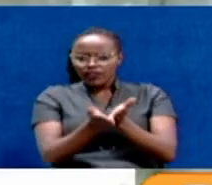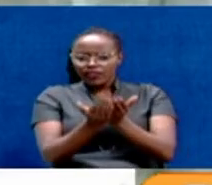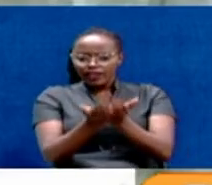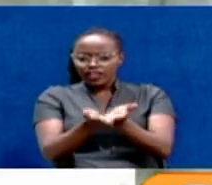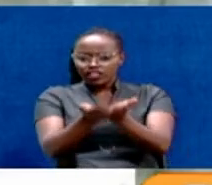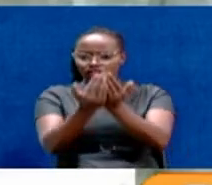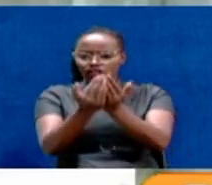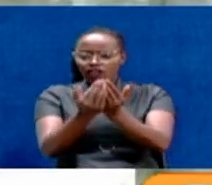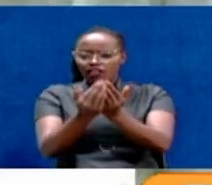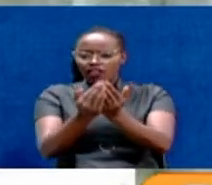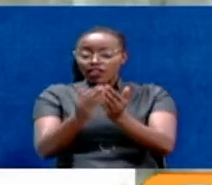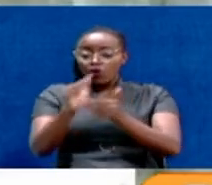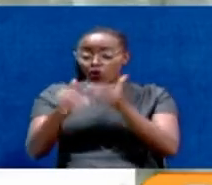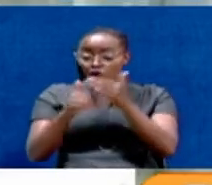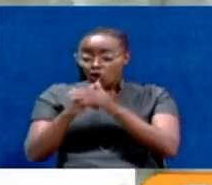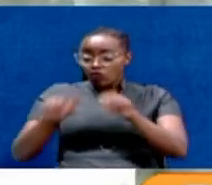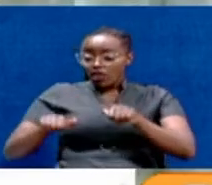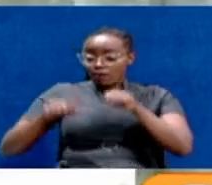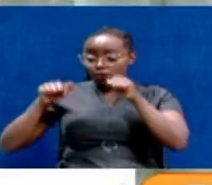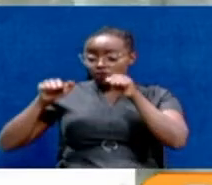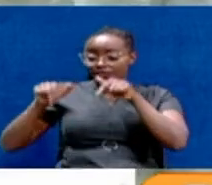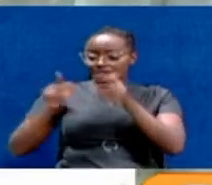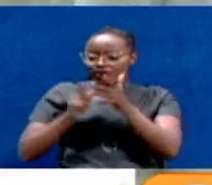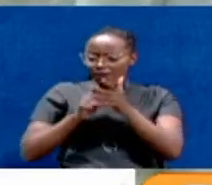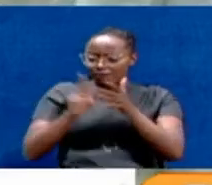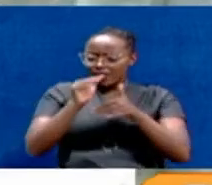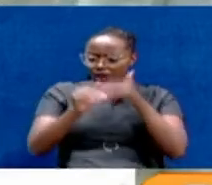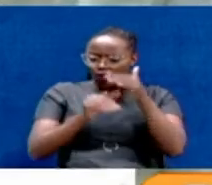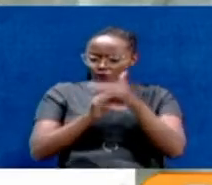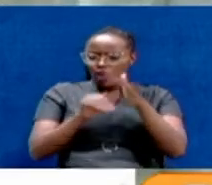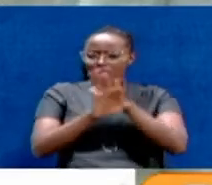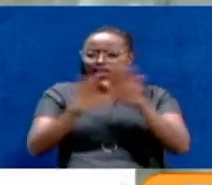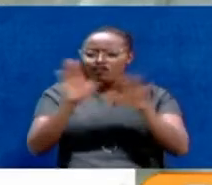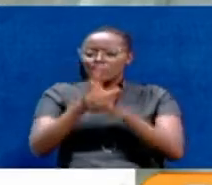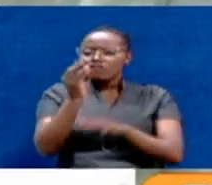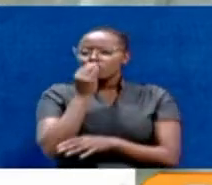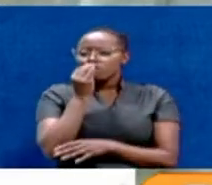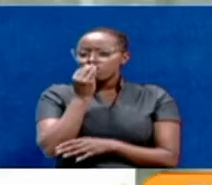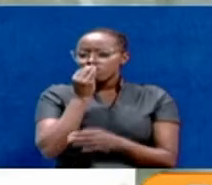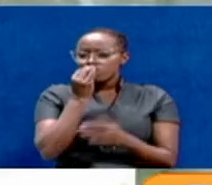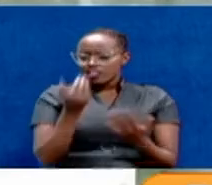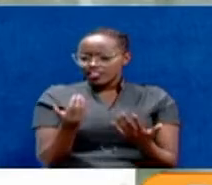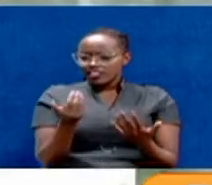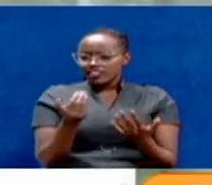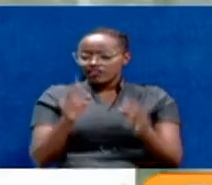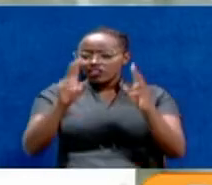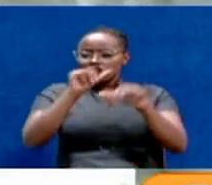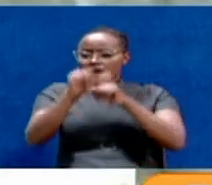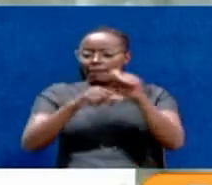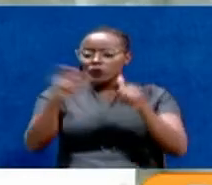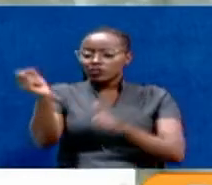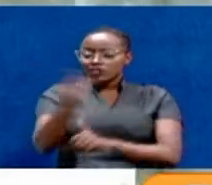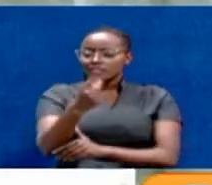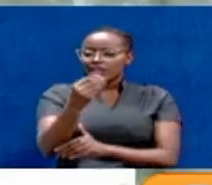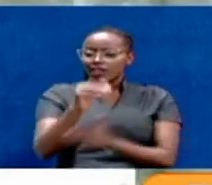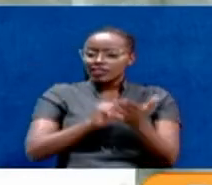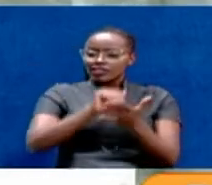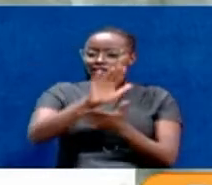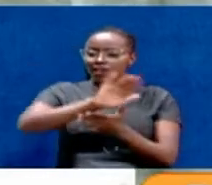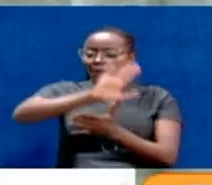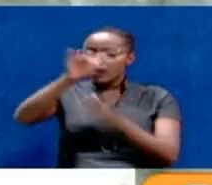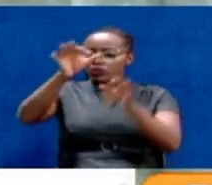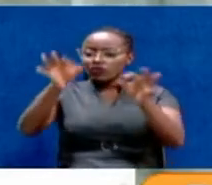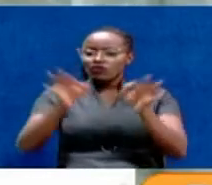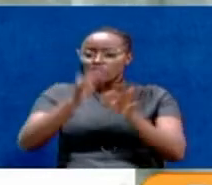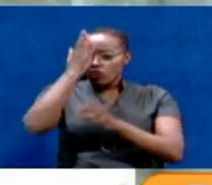sure that the employer will take care of all the needs. Food, issues of salaries sent back to